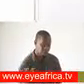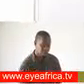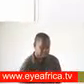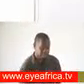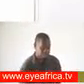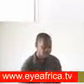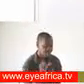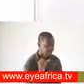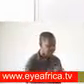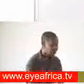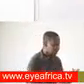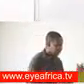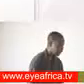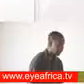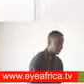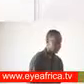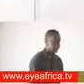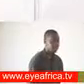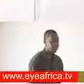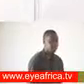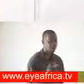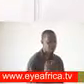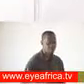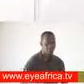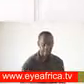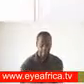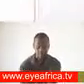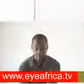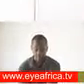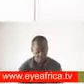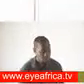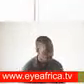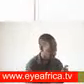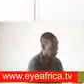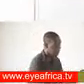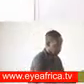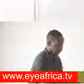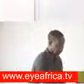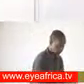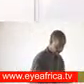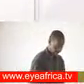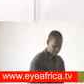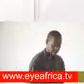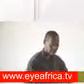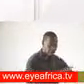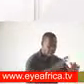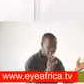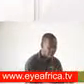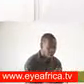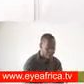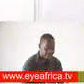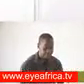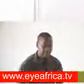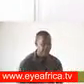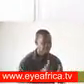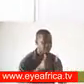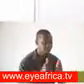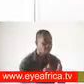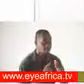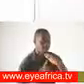to another or from one party to another. Now, all letters have unique